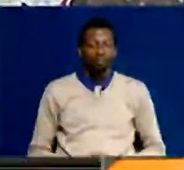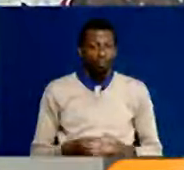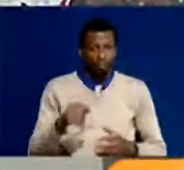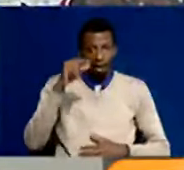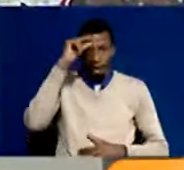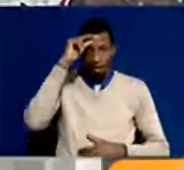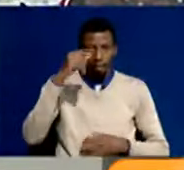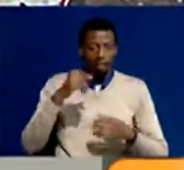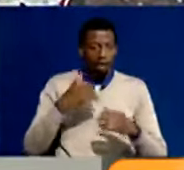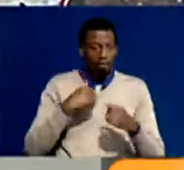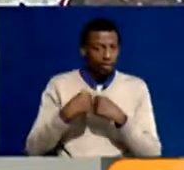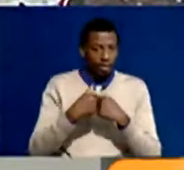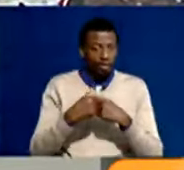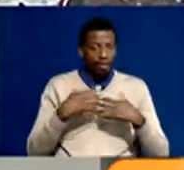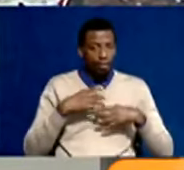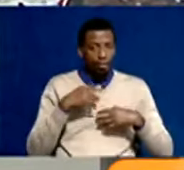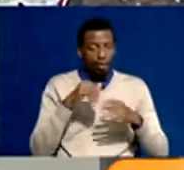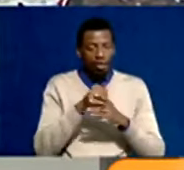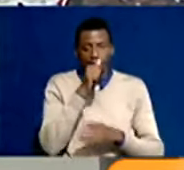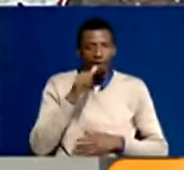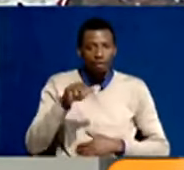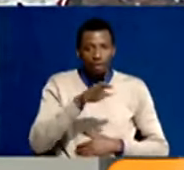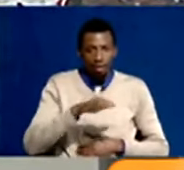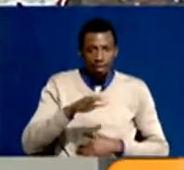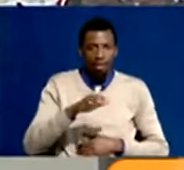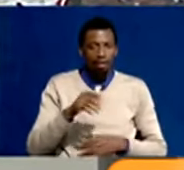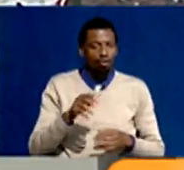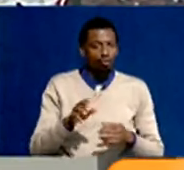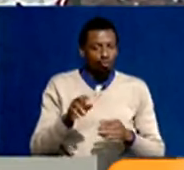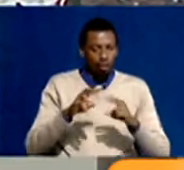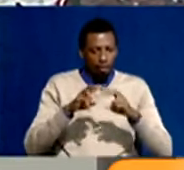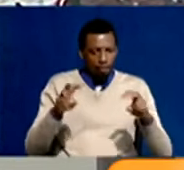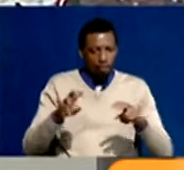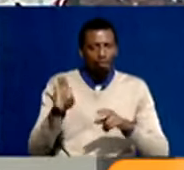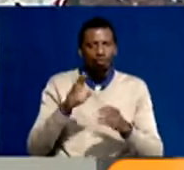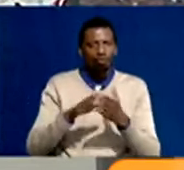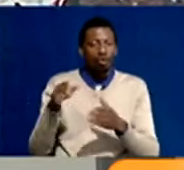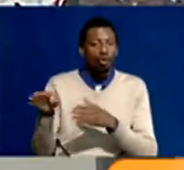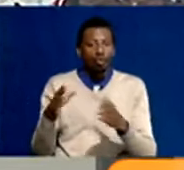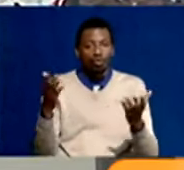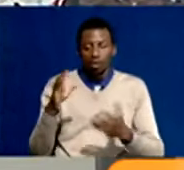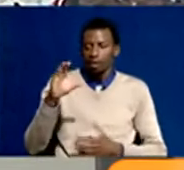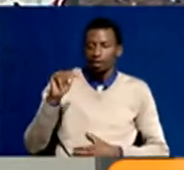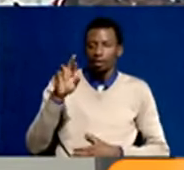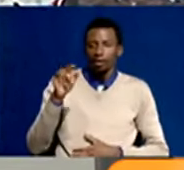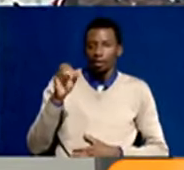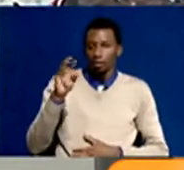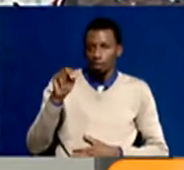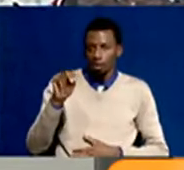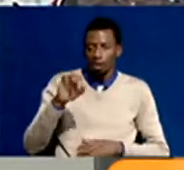And the government has challenged players in the private sector to explore opportunities in the carbon markets for